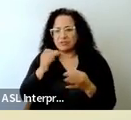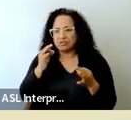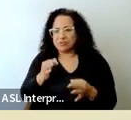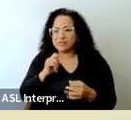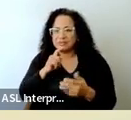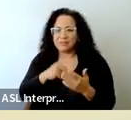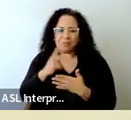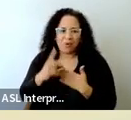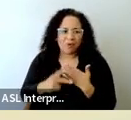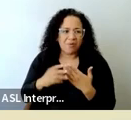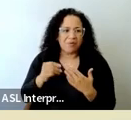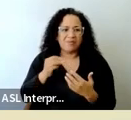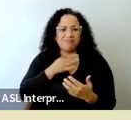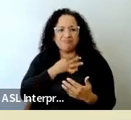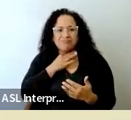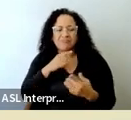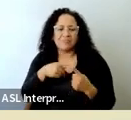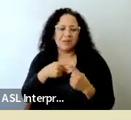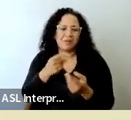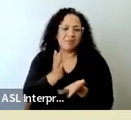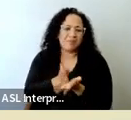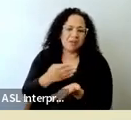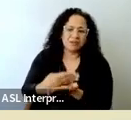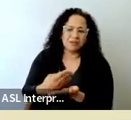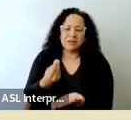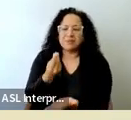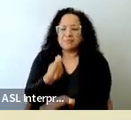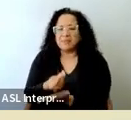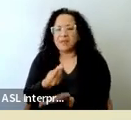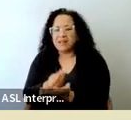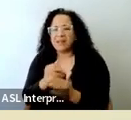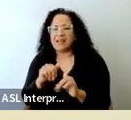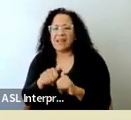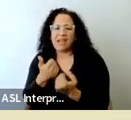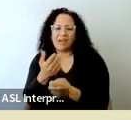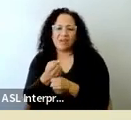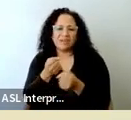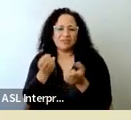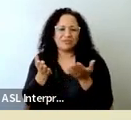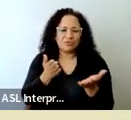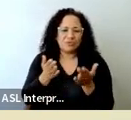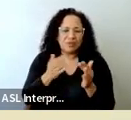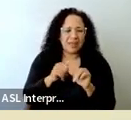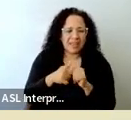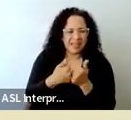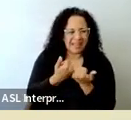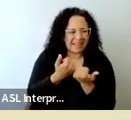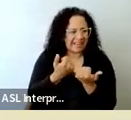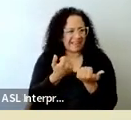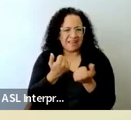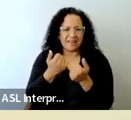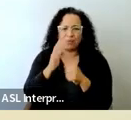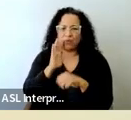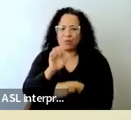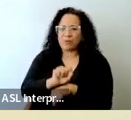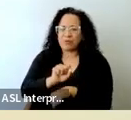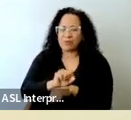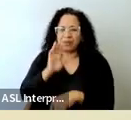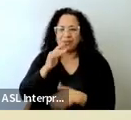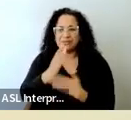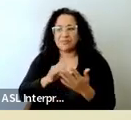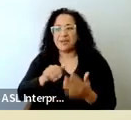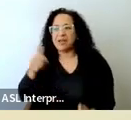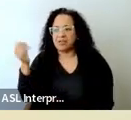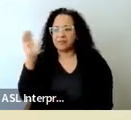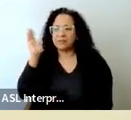questions around things like budget and money and getting services and understanding how on earth is that all going to work. And I know other presenters are going to